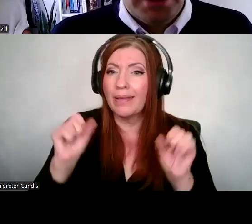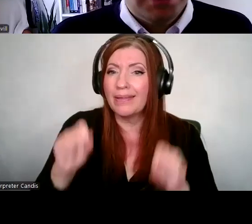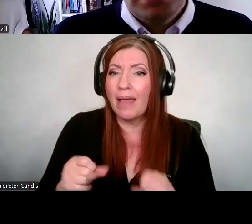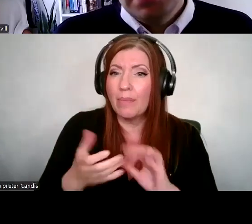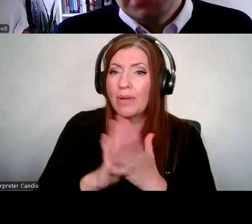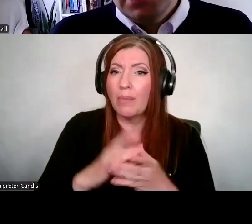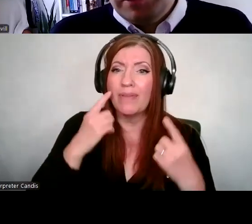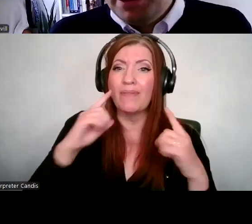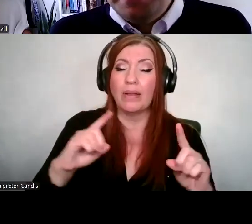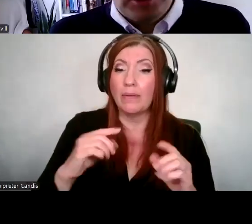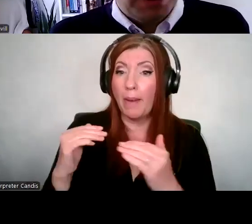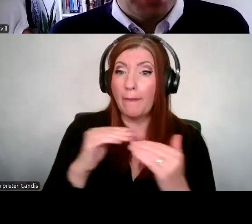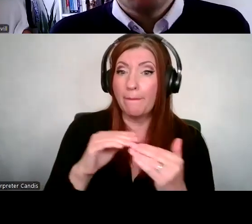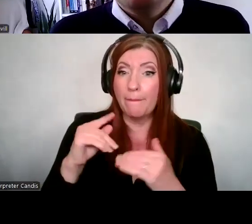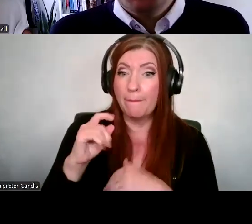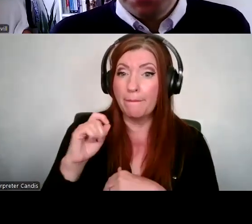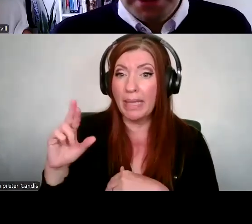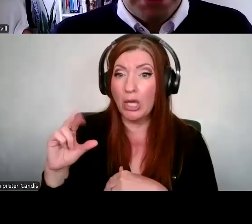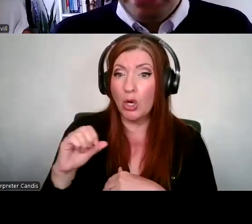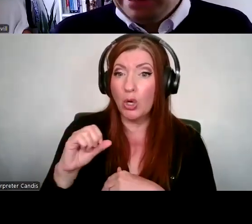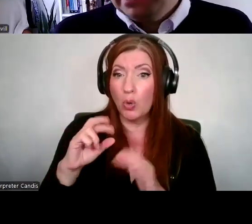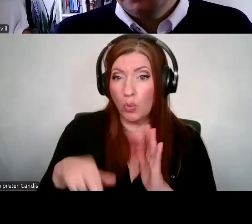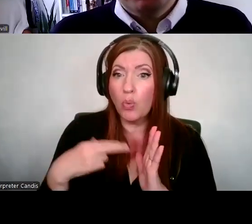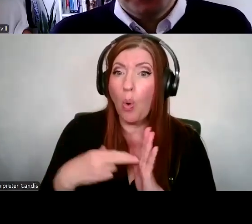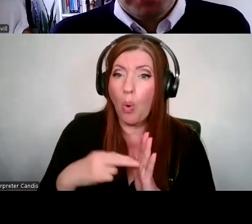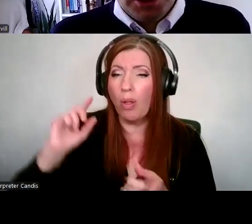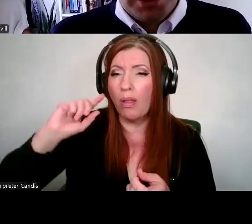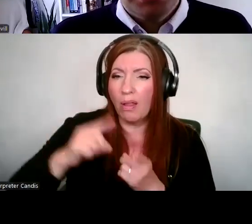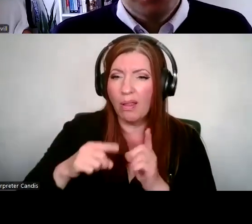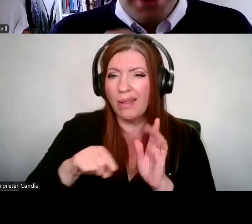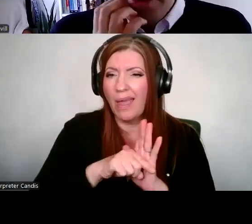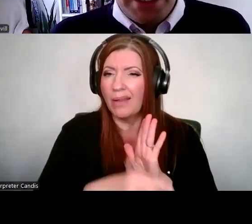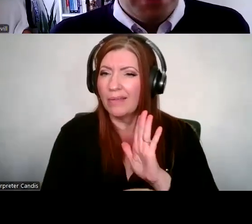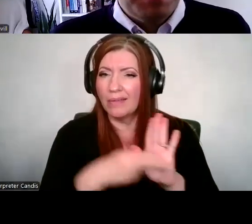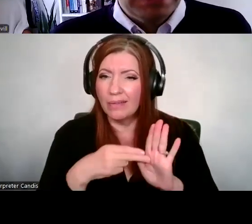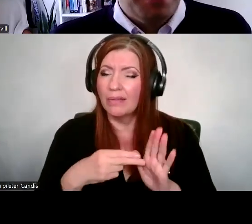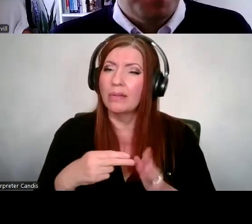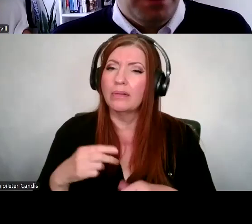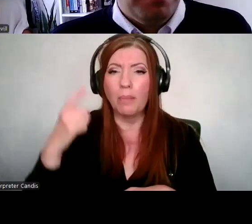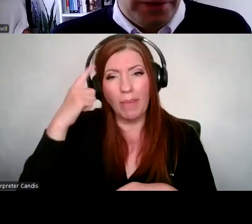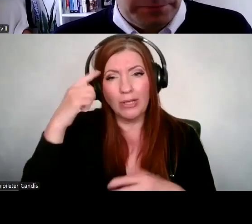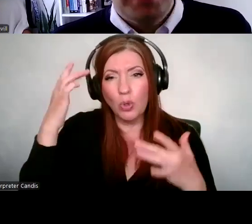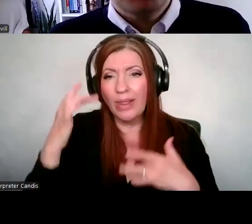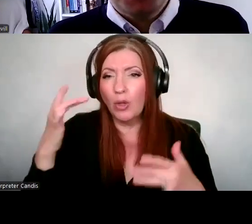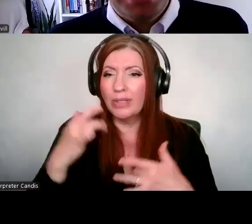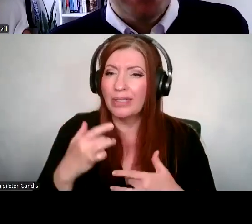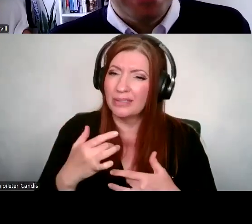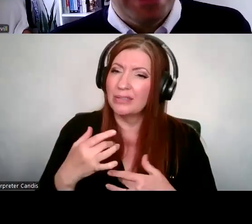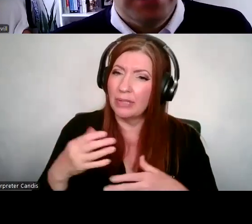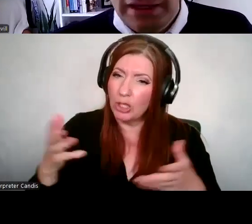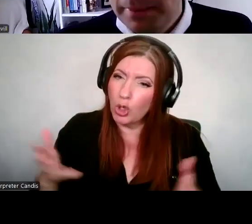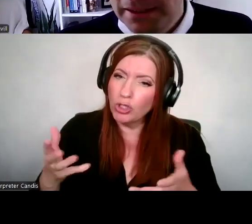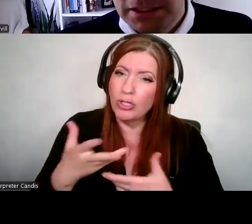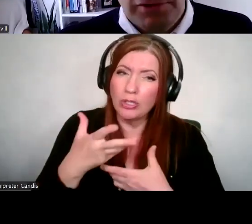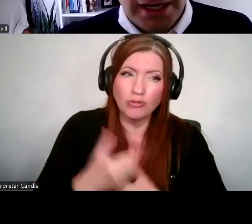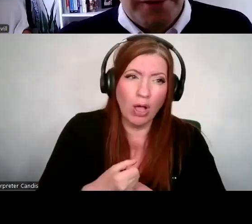of peers, sort of about improving engagement, destigmatizing mental illness, and fostering trust. And then that last piece about being field-based with this extended